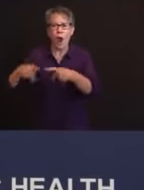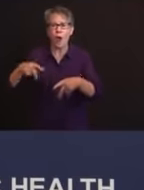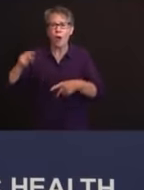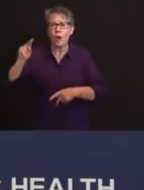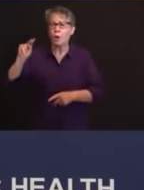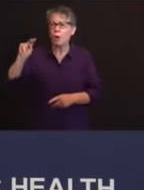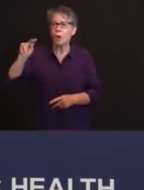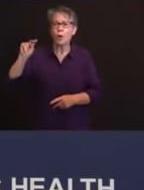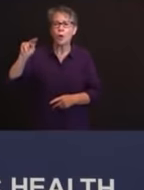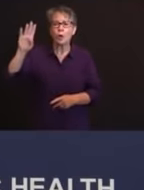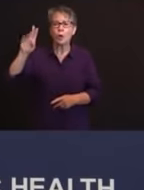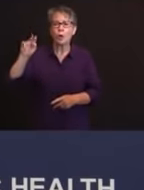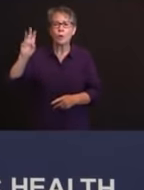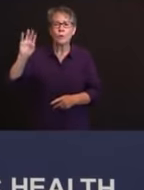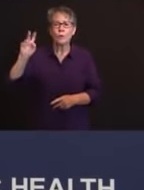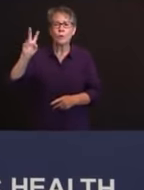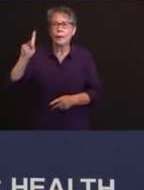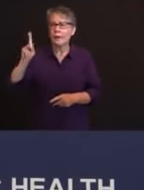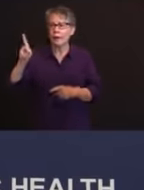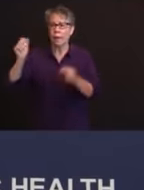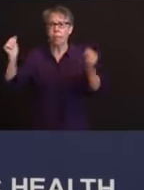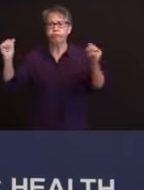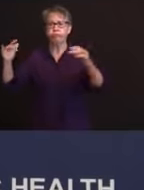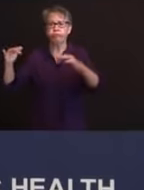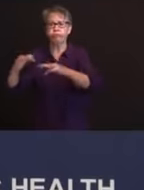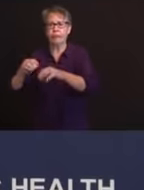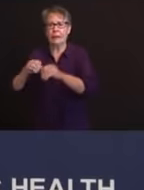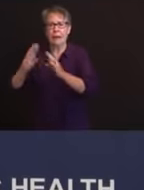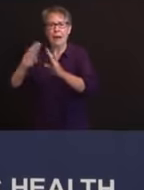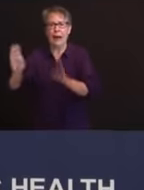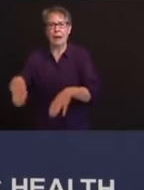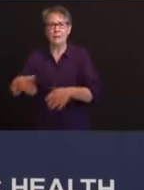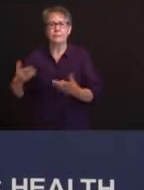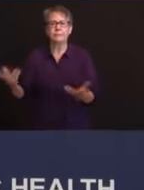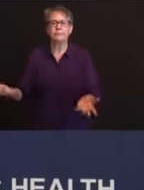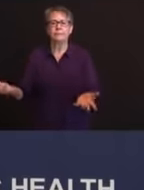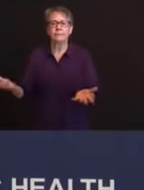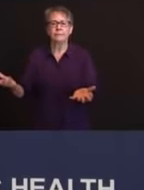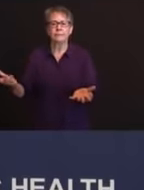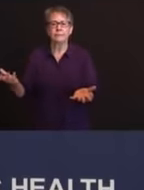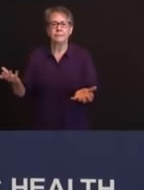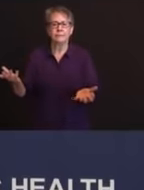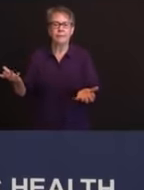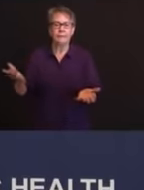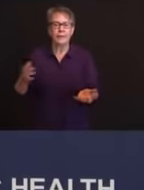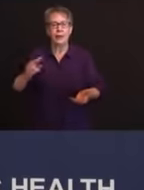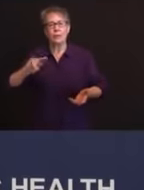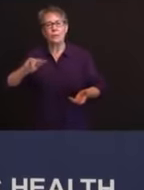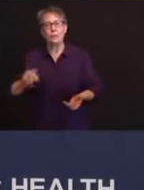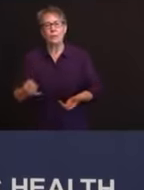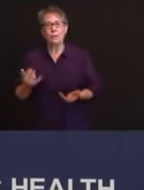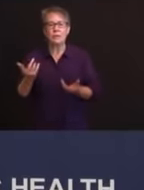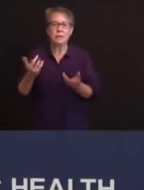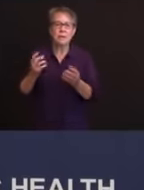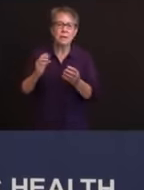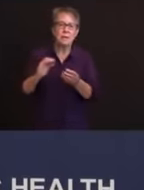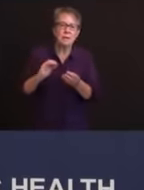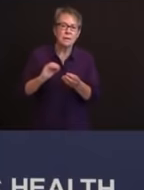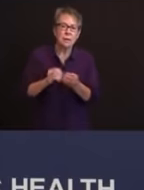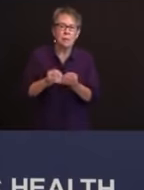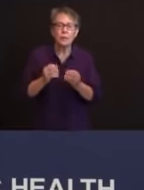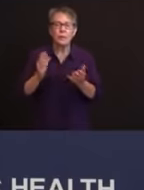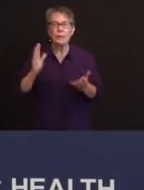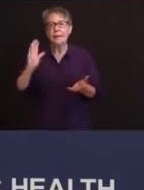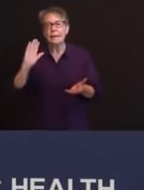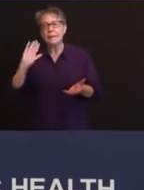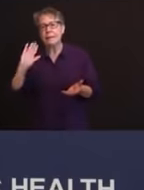fact, I don't know if you said this in your remarks, you said it to me privately. If anything, our number today you think may be understated. So the jump is really not so